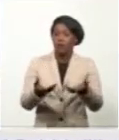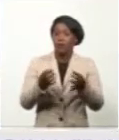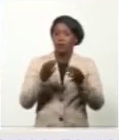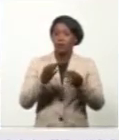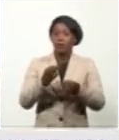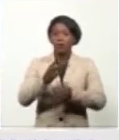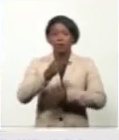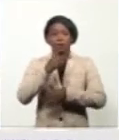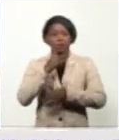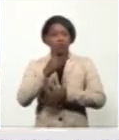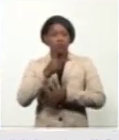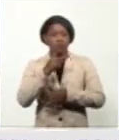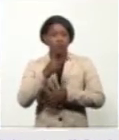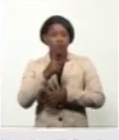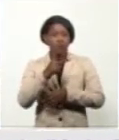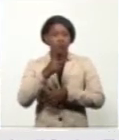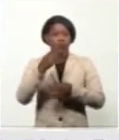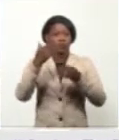volumes